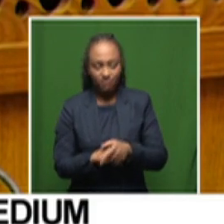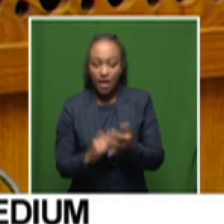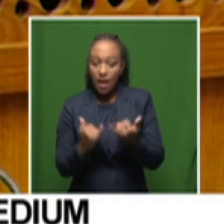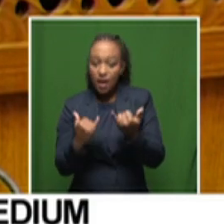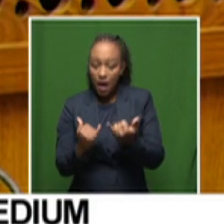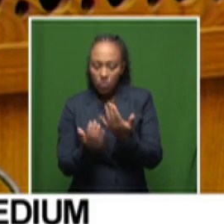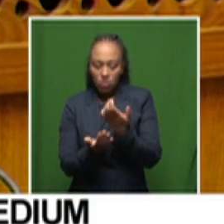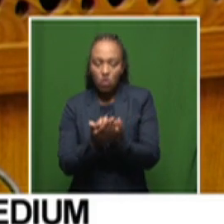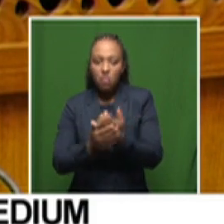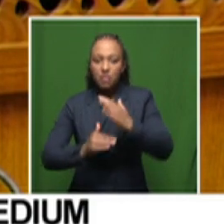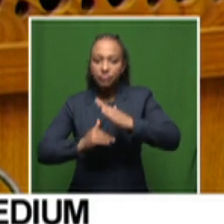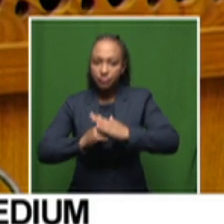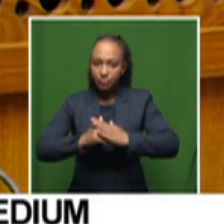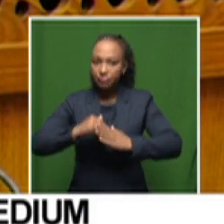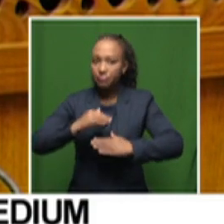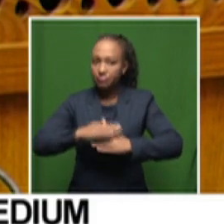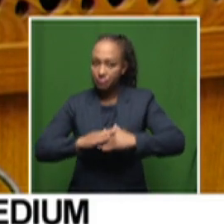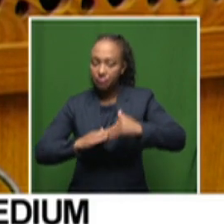economy,